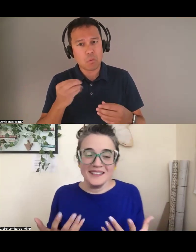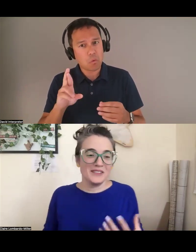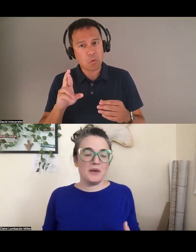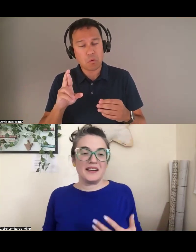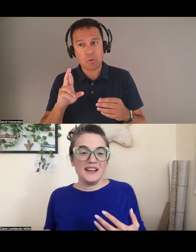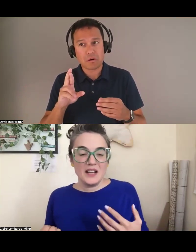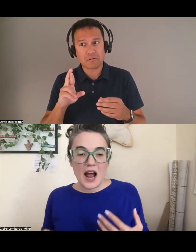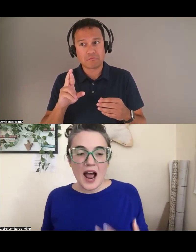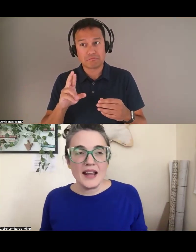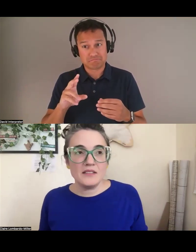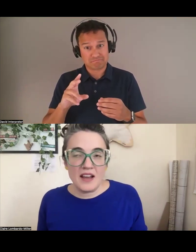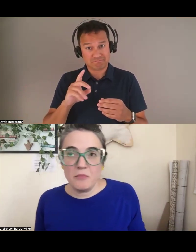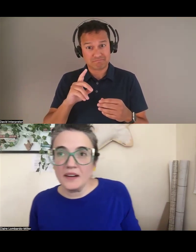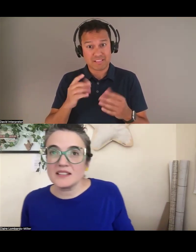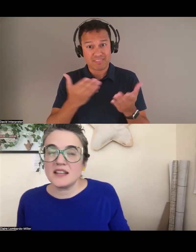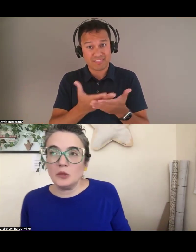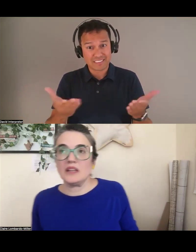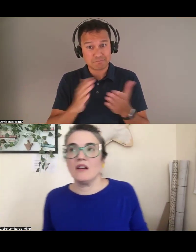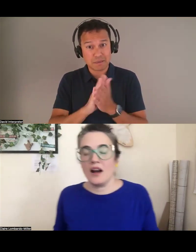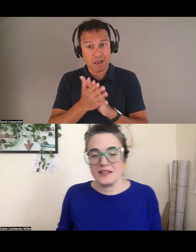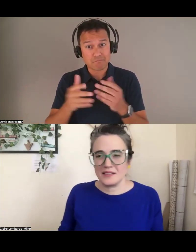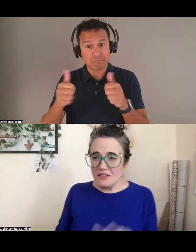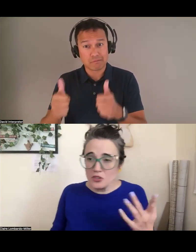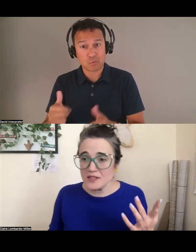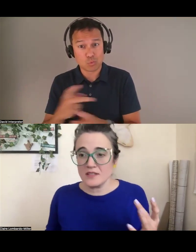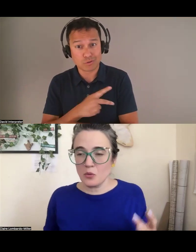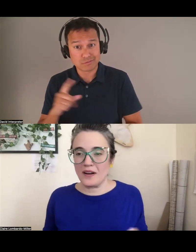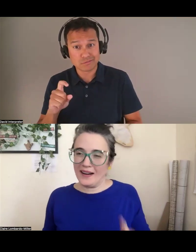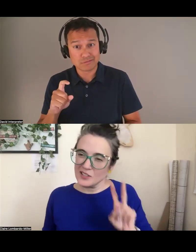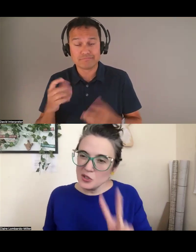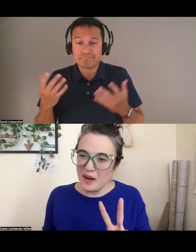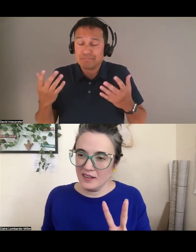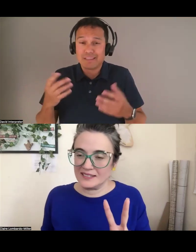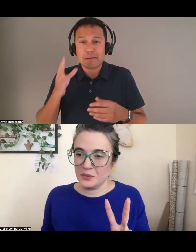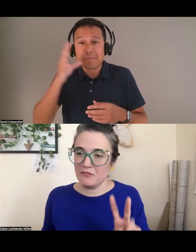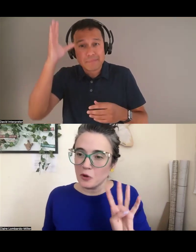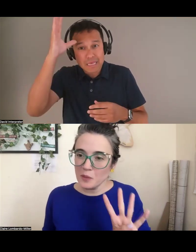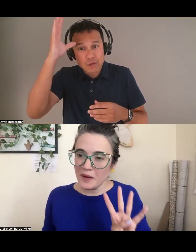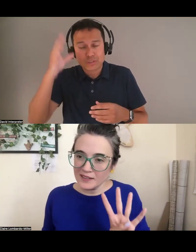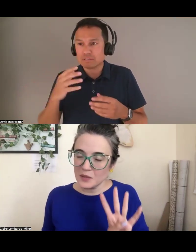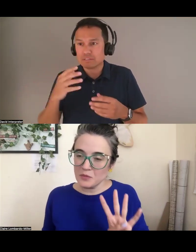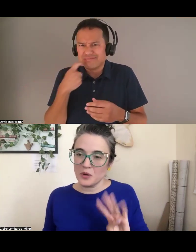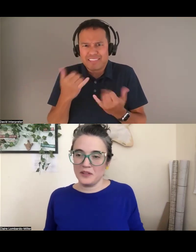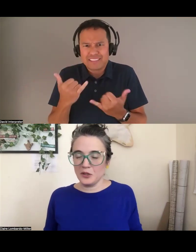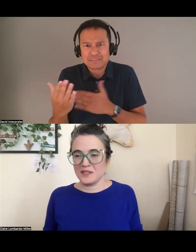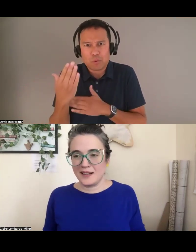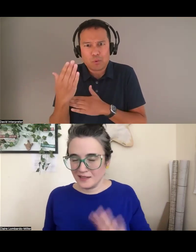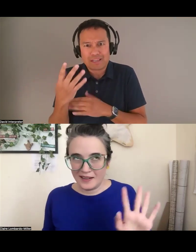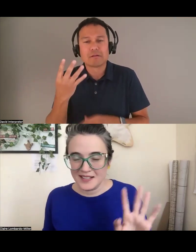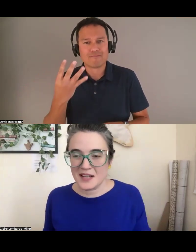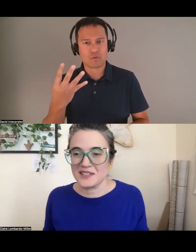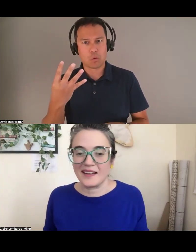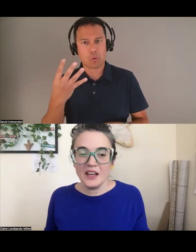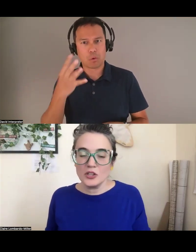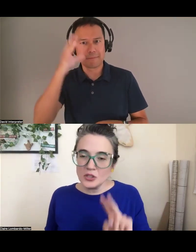worse. But I have parents tell me constantly, even just this morning, I had two parents. We had four parents come to our playgroup today, a lot